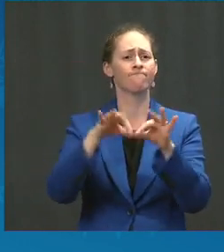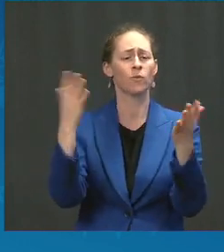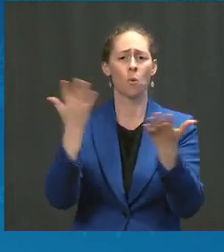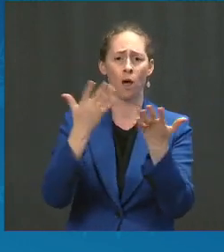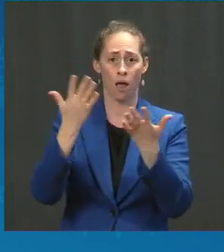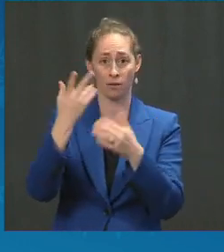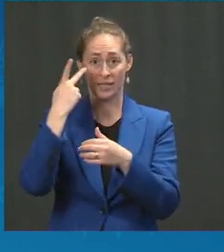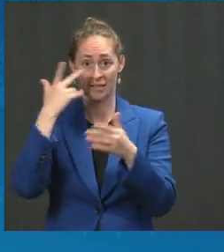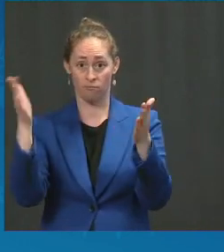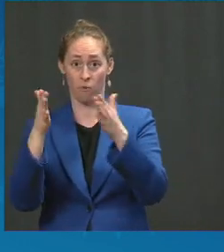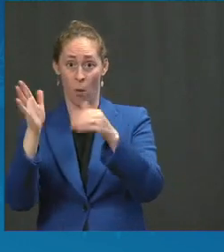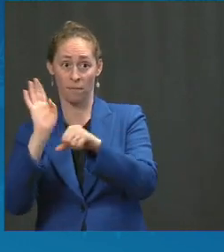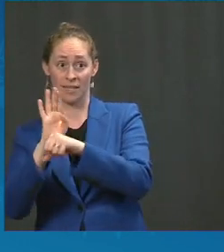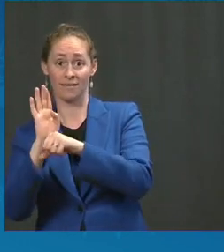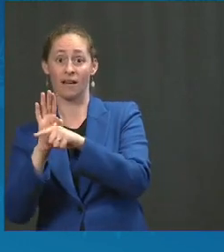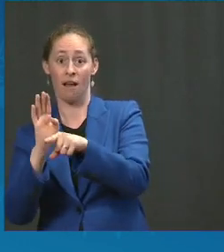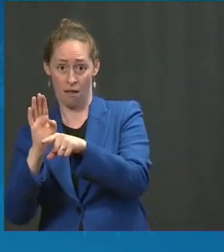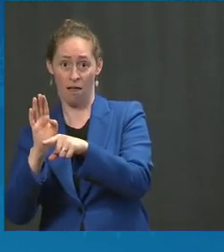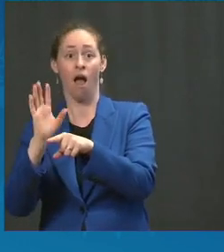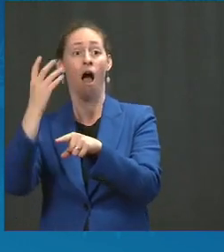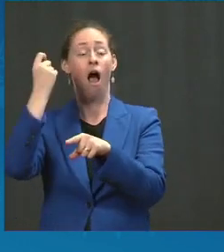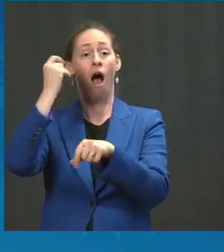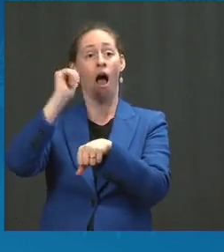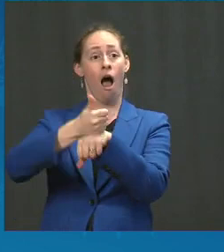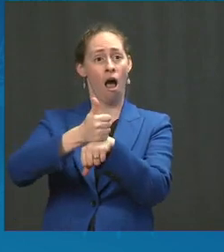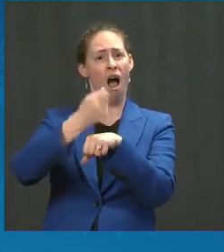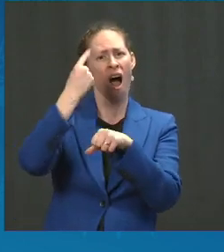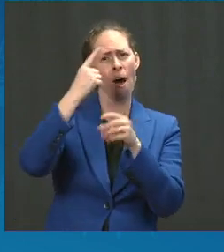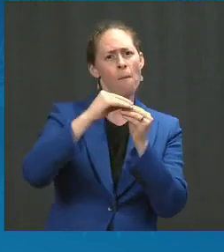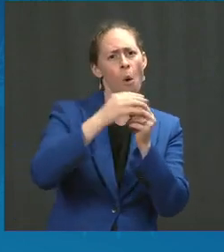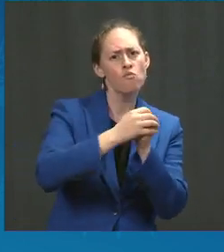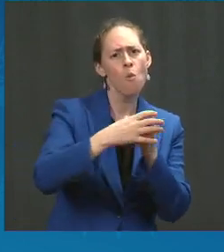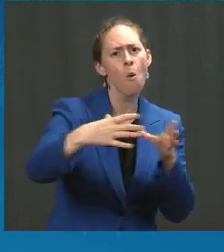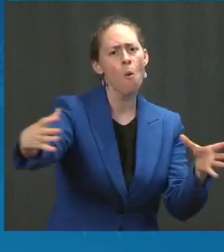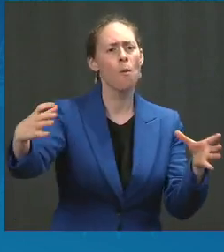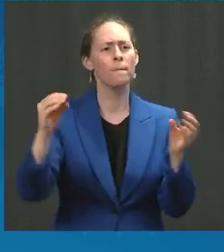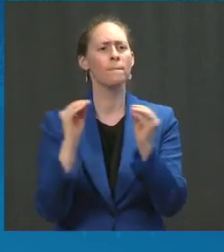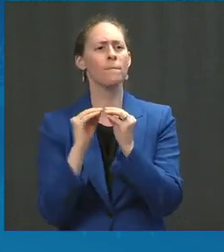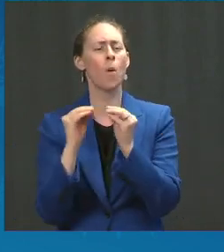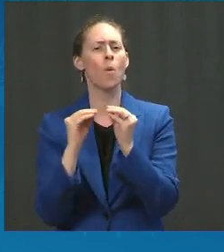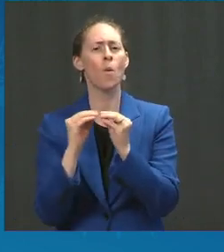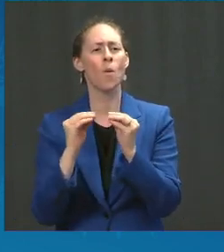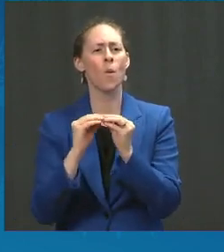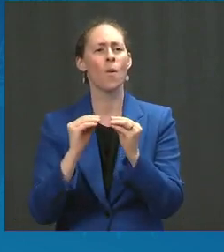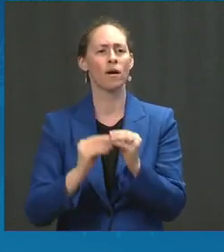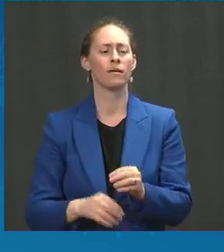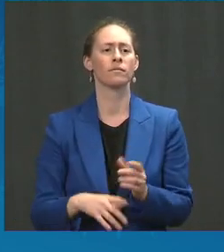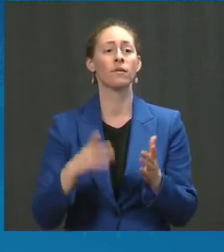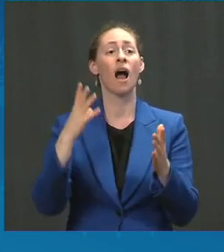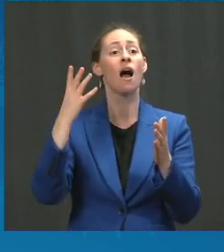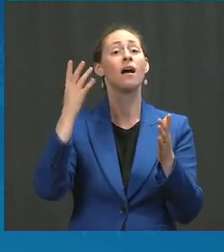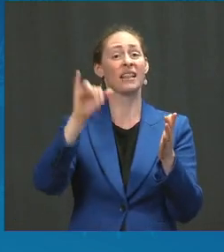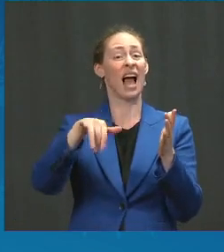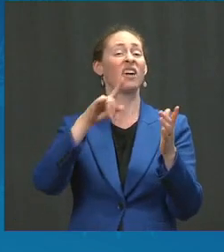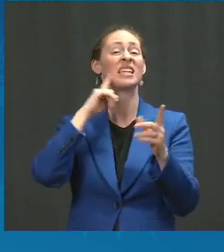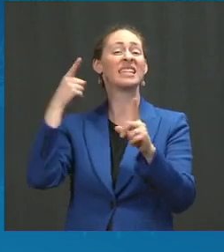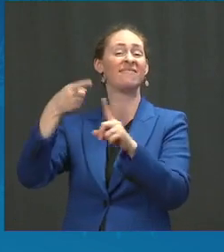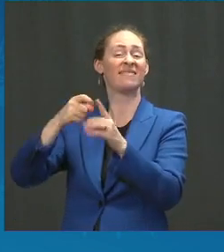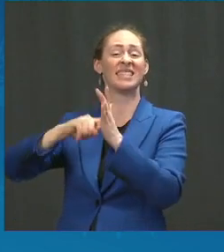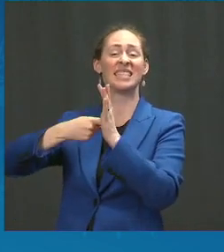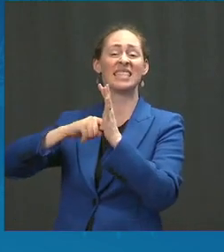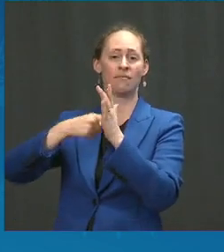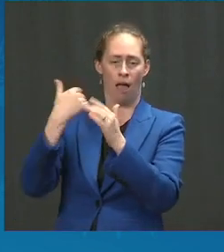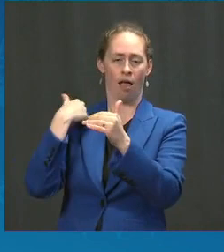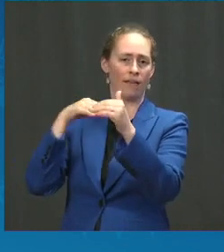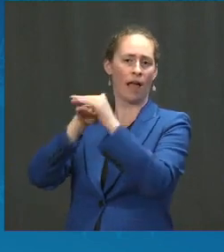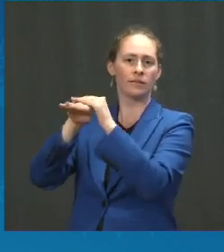a small business, equally important, is access to capital. And so our Build Back agenda basically is designed to